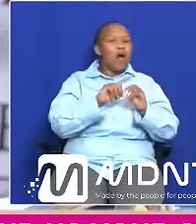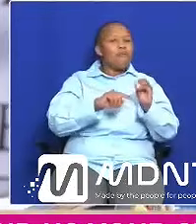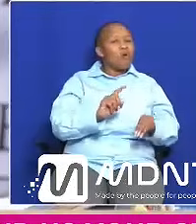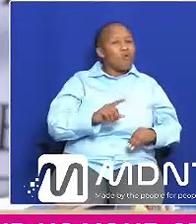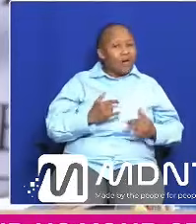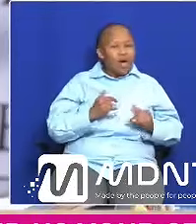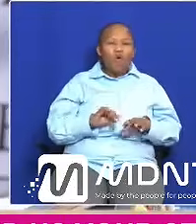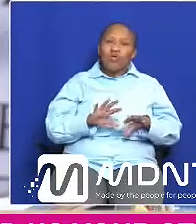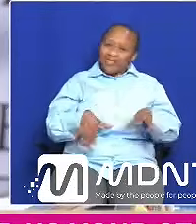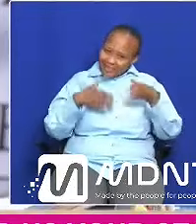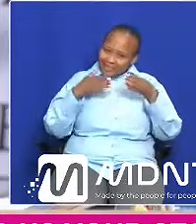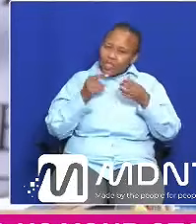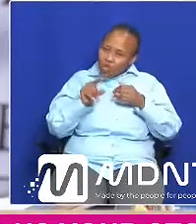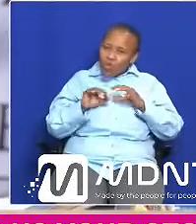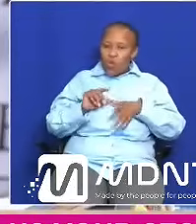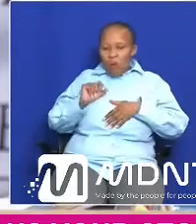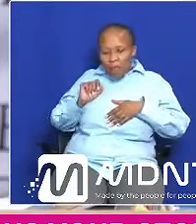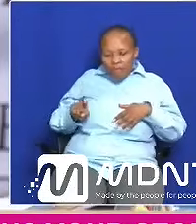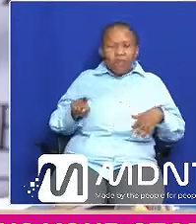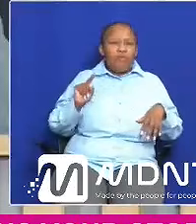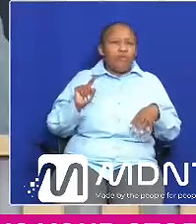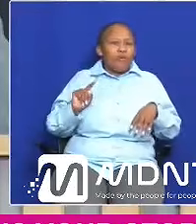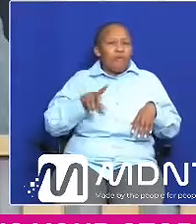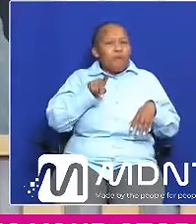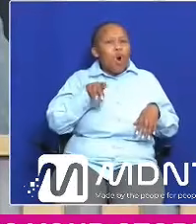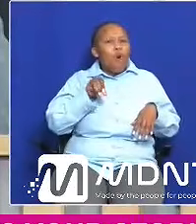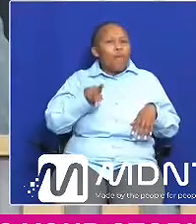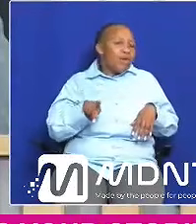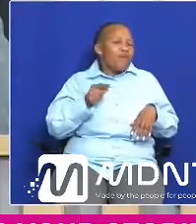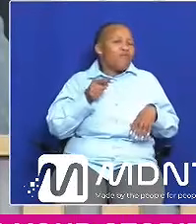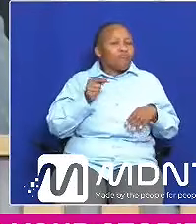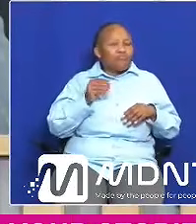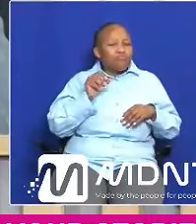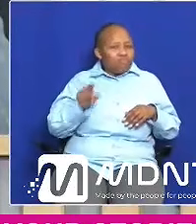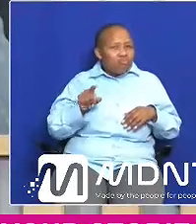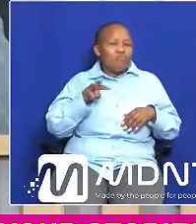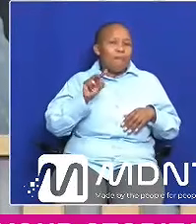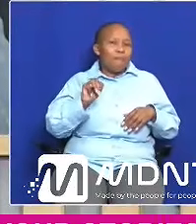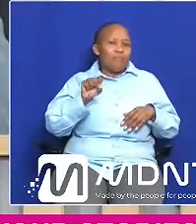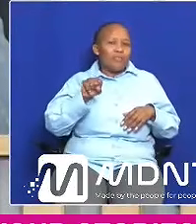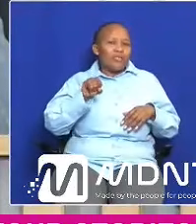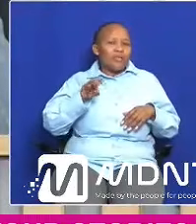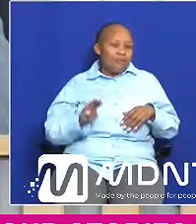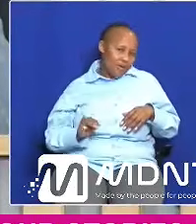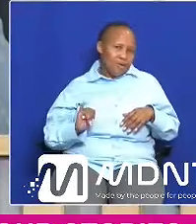Mr. Msibi. I never asked you what the money was for. But you said I'm hiding something.